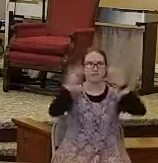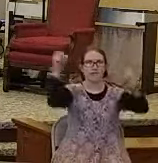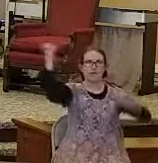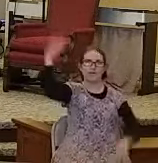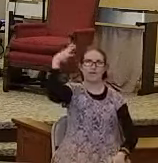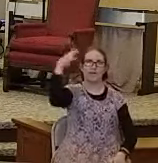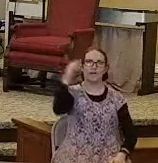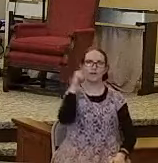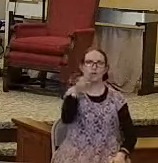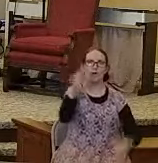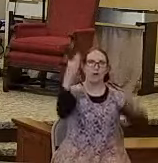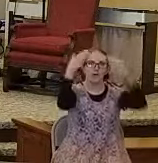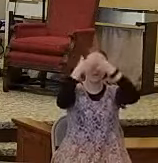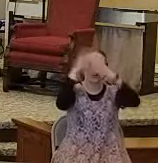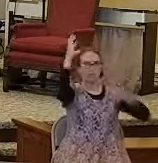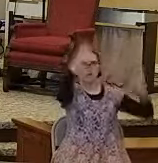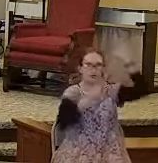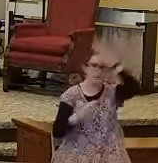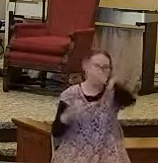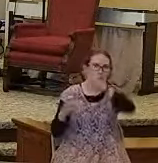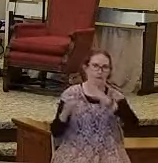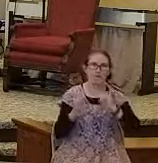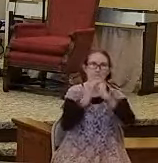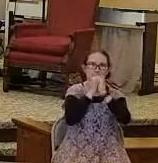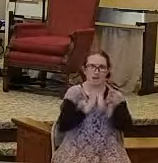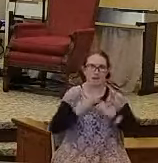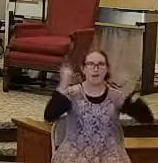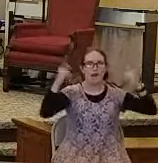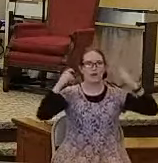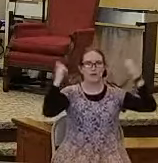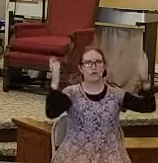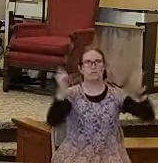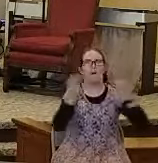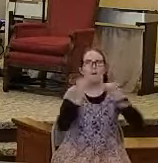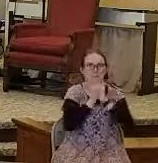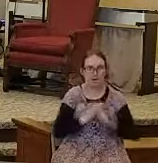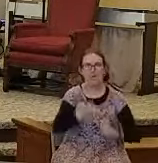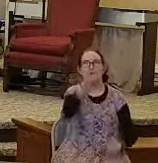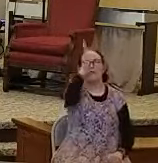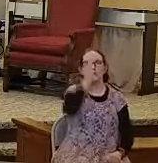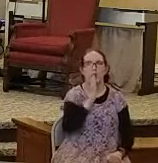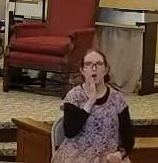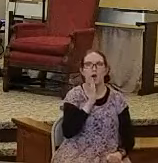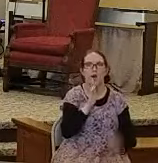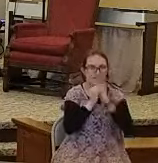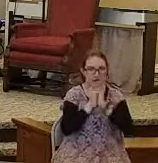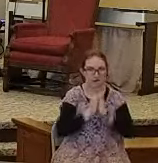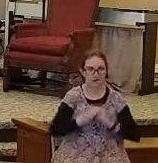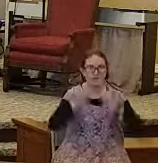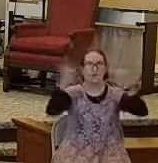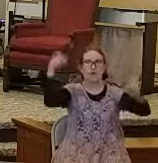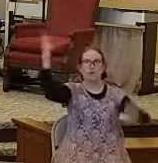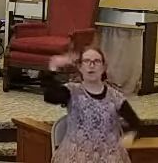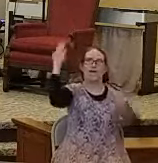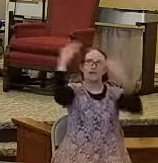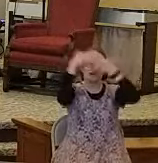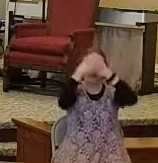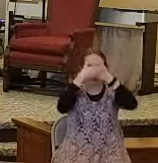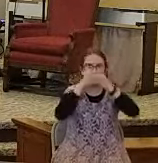light into your dark storm. Amen, hallelujah, amen. The God, amen, that spoke light into